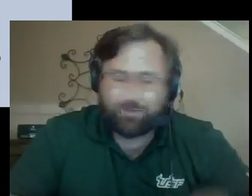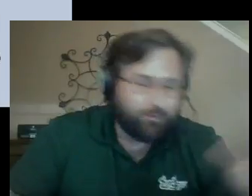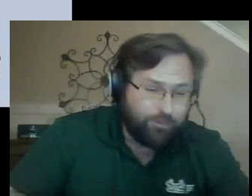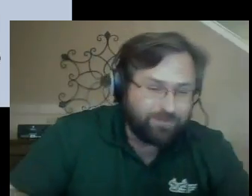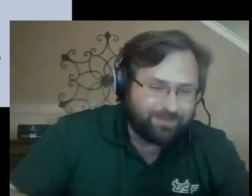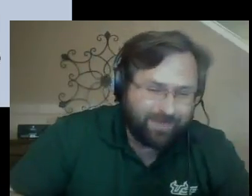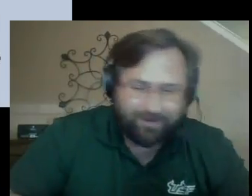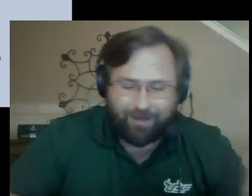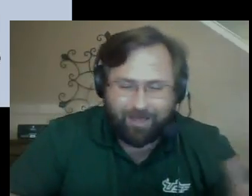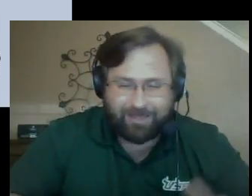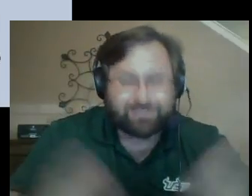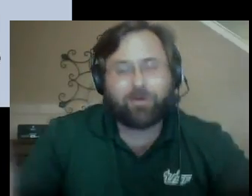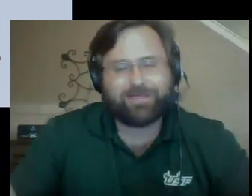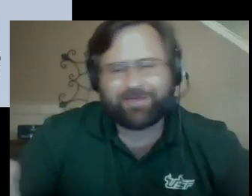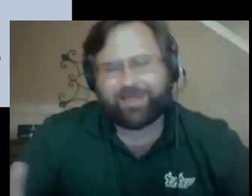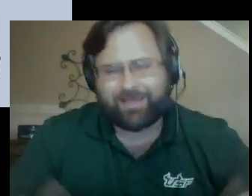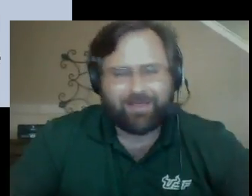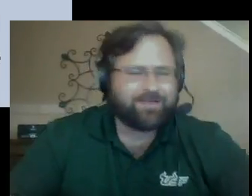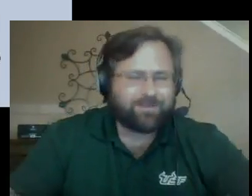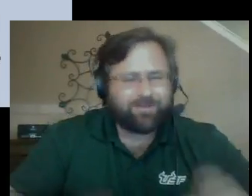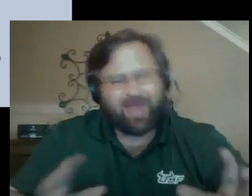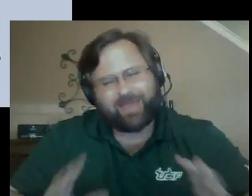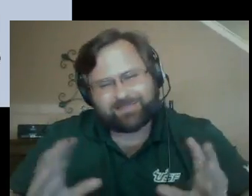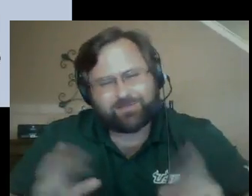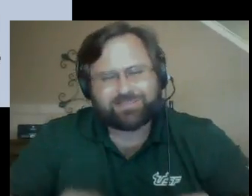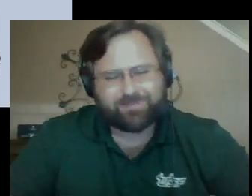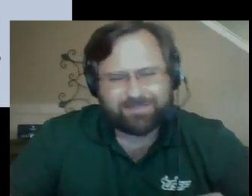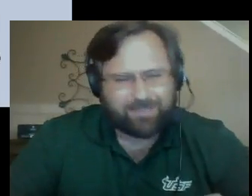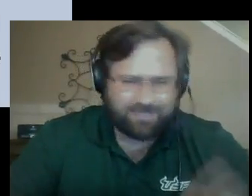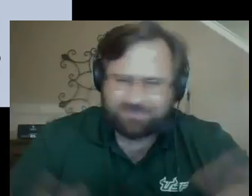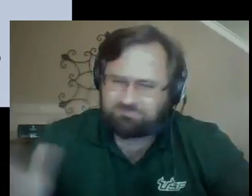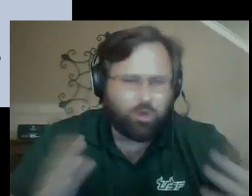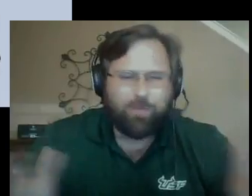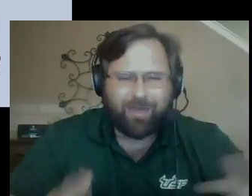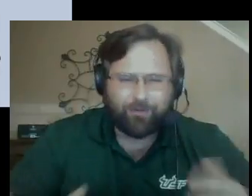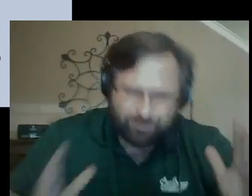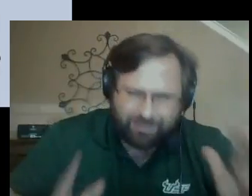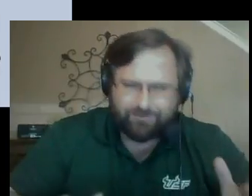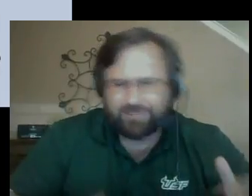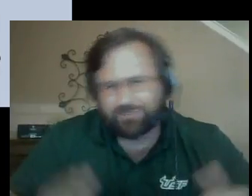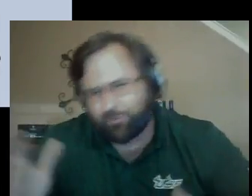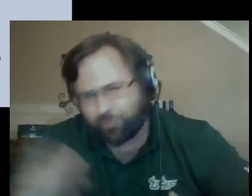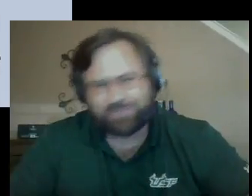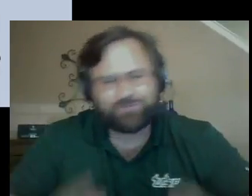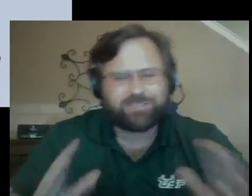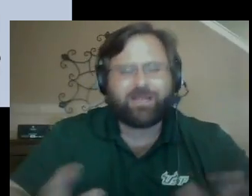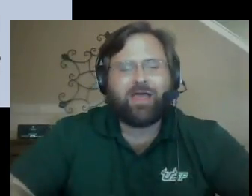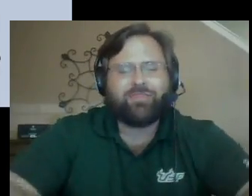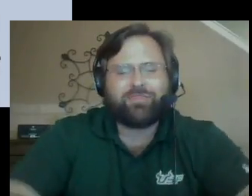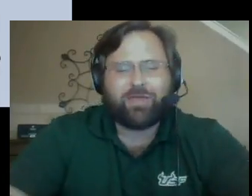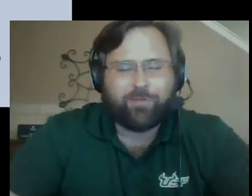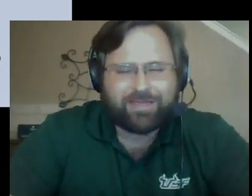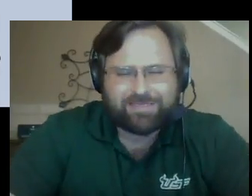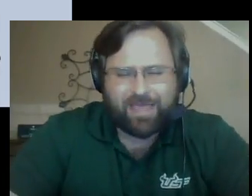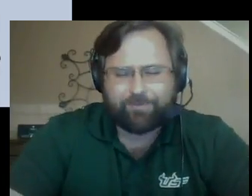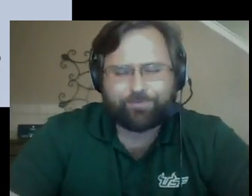sentence, whether you move it to the beginning or not, it's already at the beginning. So in that case, questions about subjects don't matter. The transformation or no transformation,